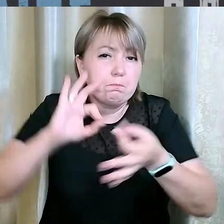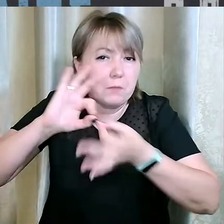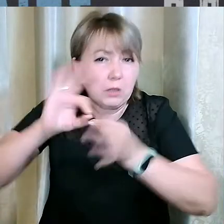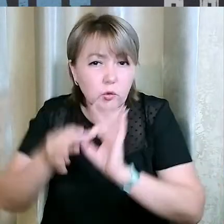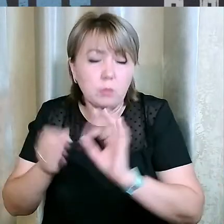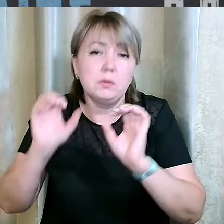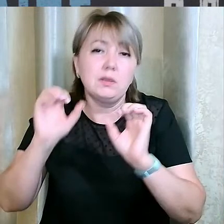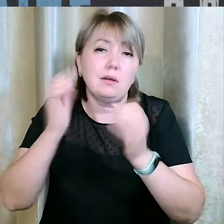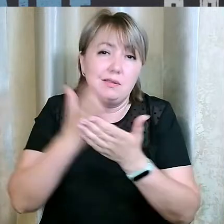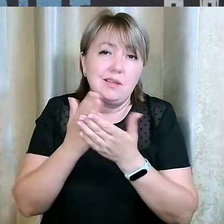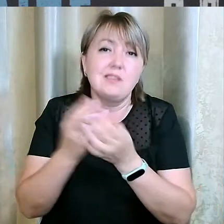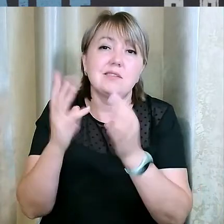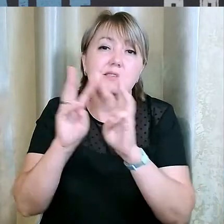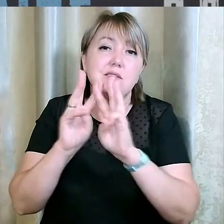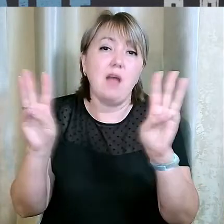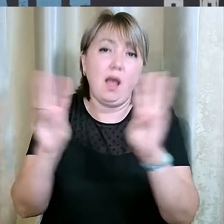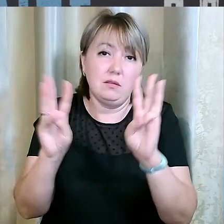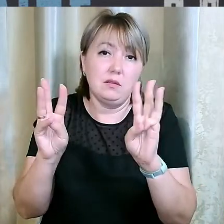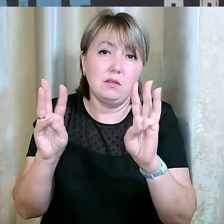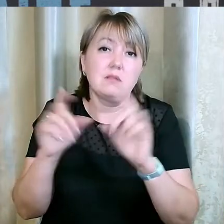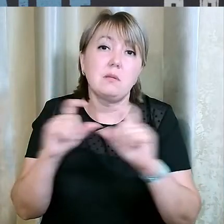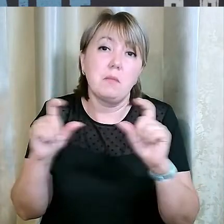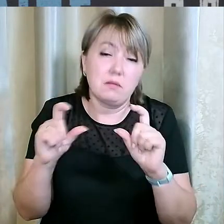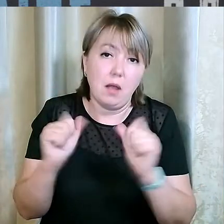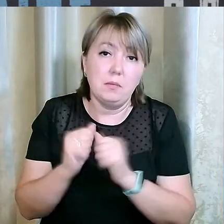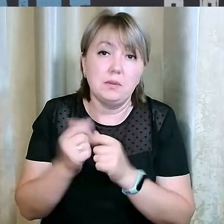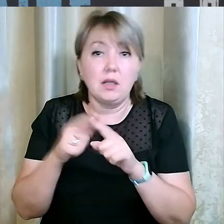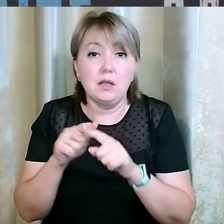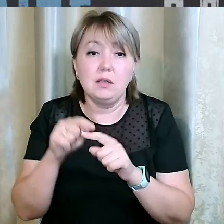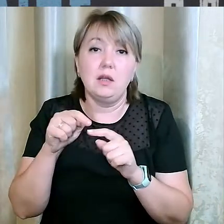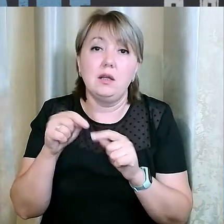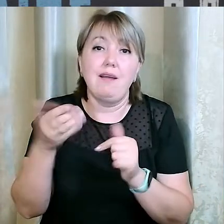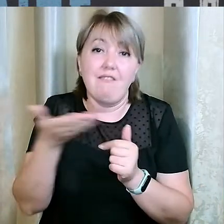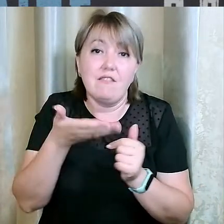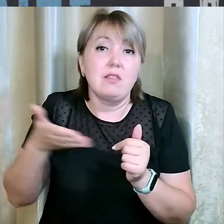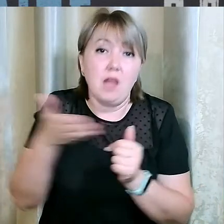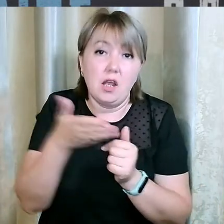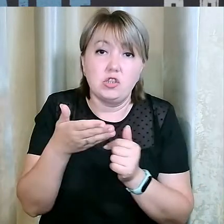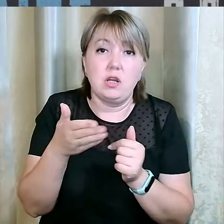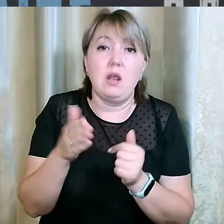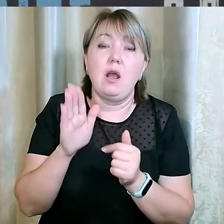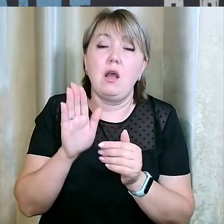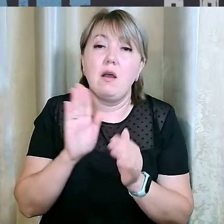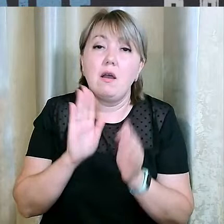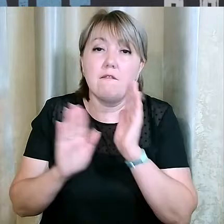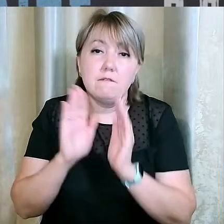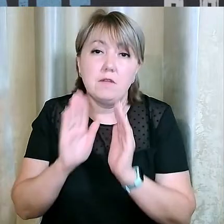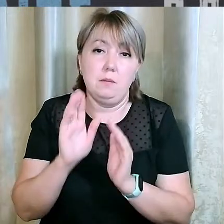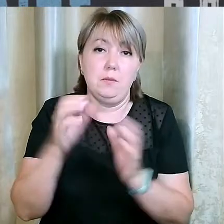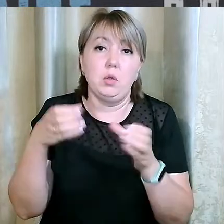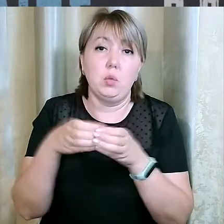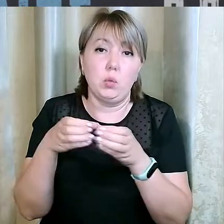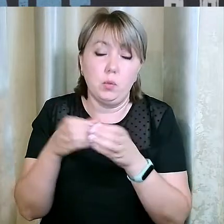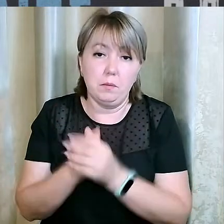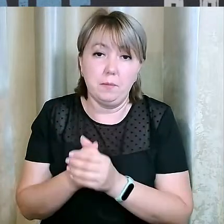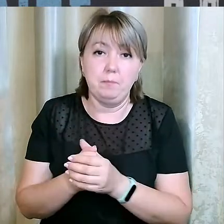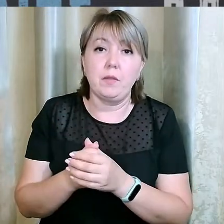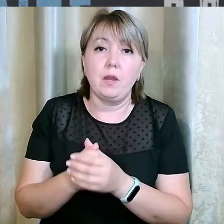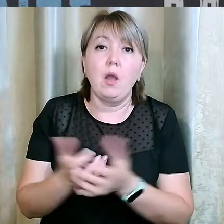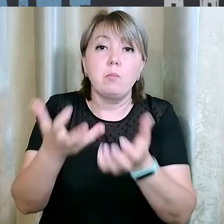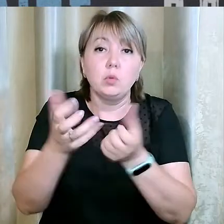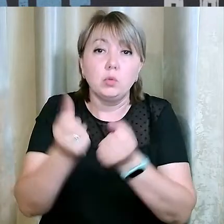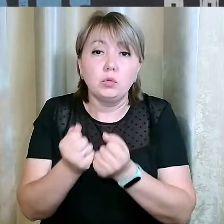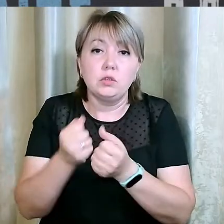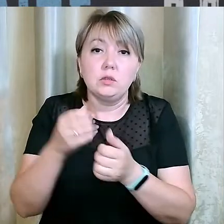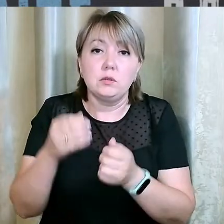of products, and availability of permits, licenses, certificates for the implementation of the relevant type of activity, etc. You can find more information on our